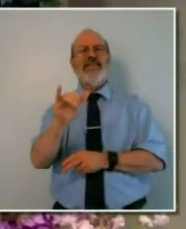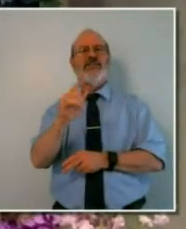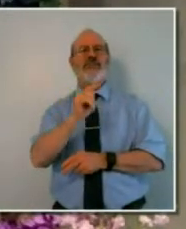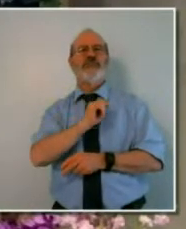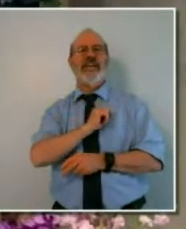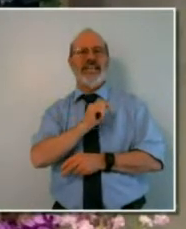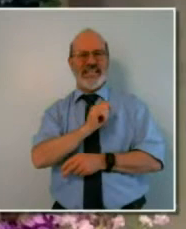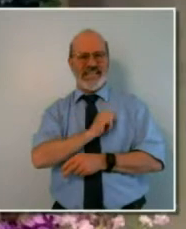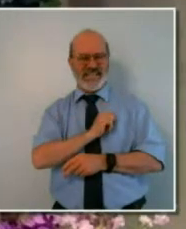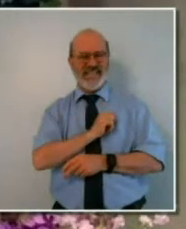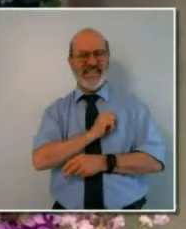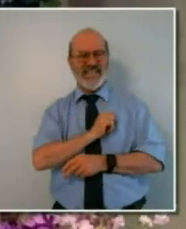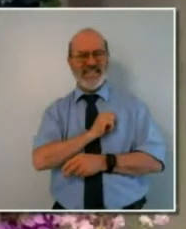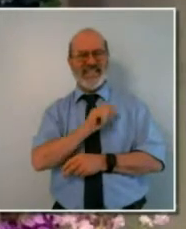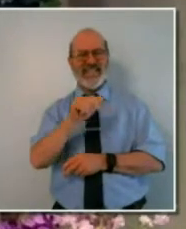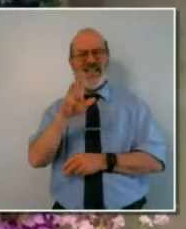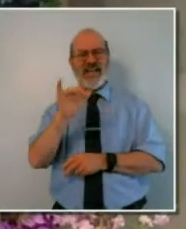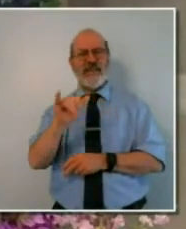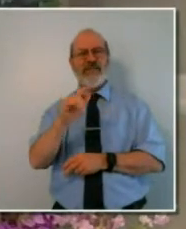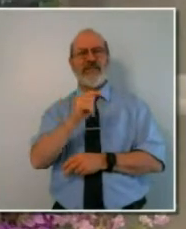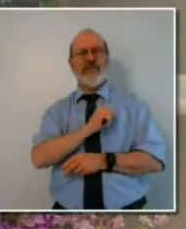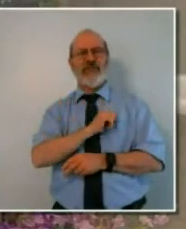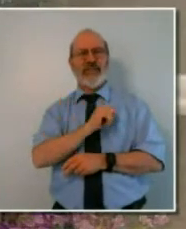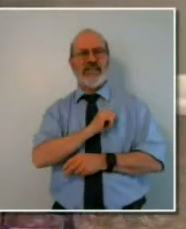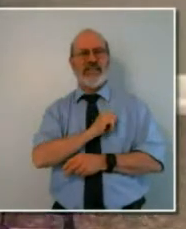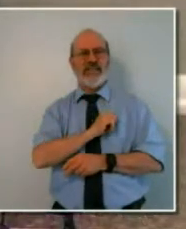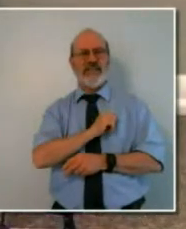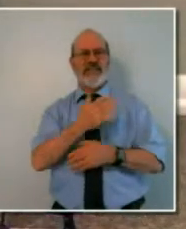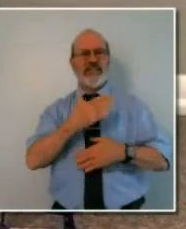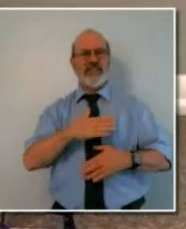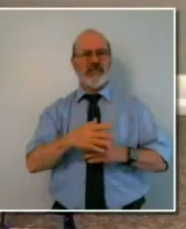Tricky. Sorry about that. Let's enjoy.